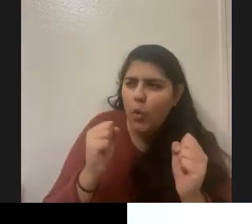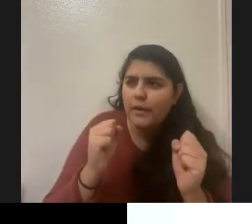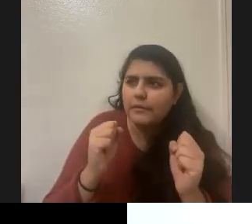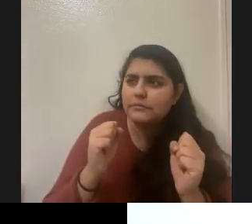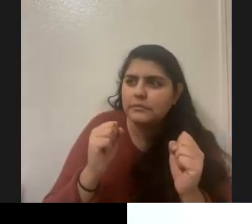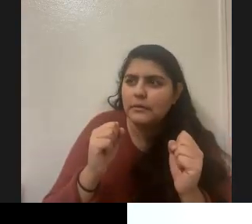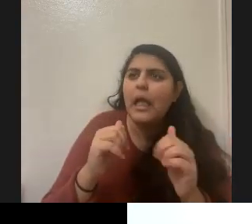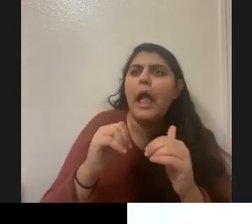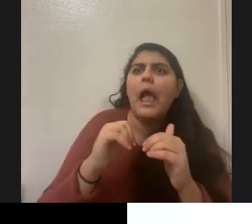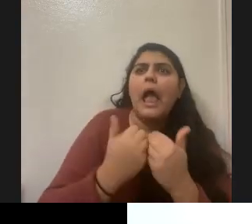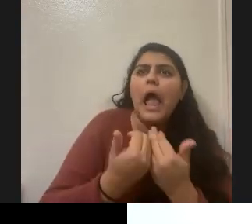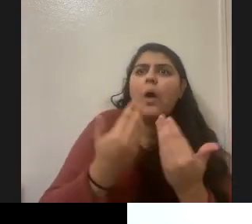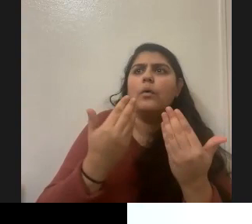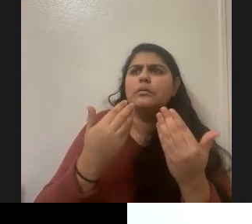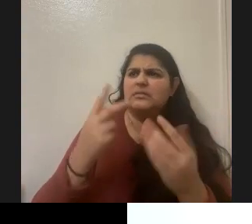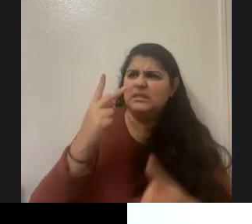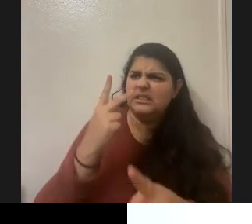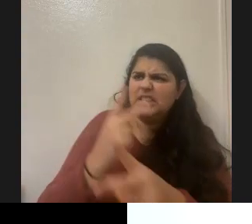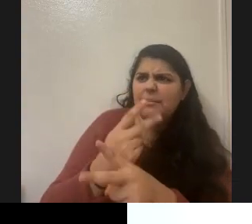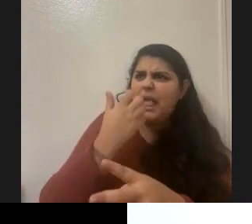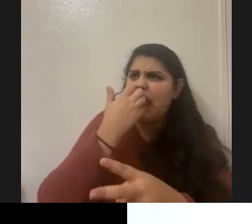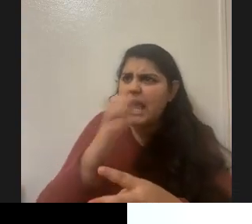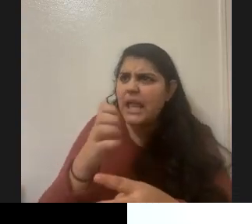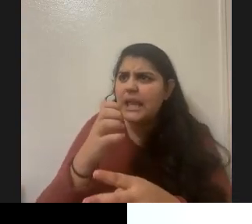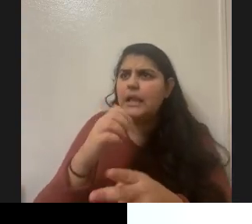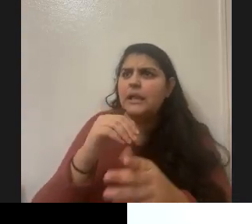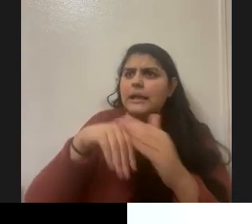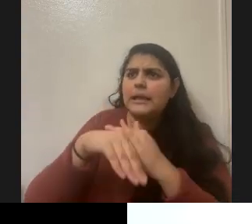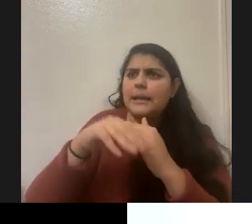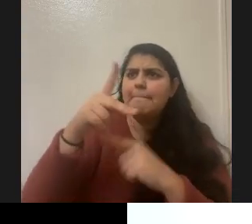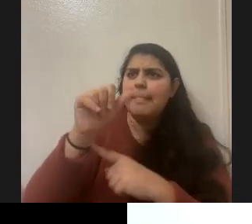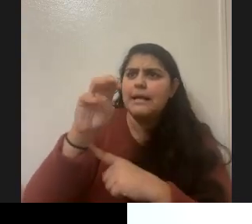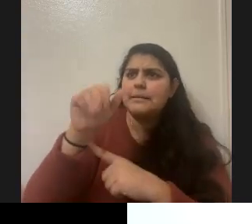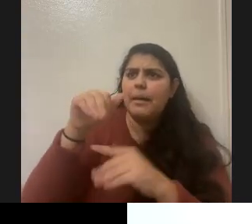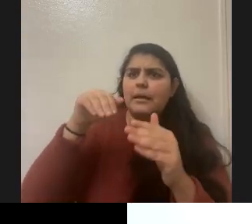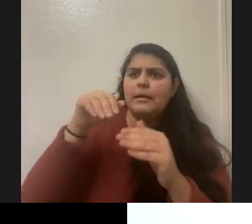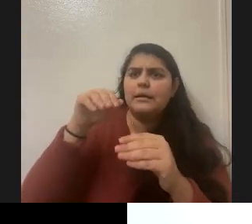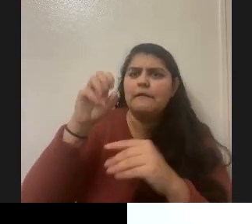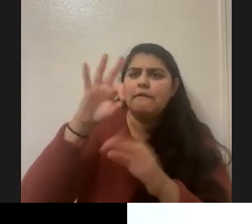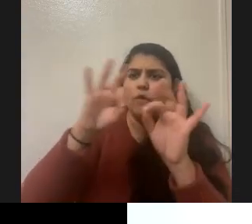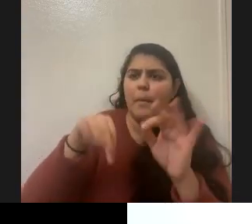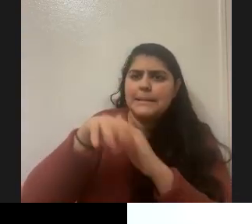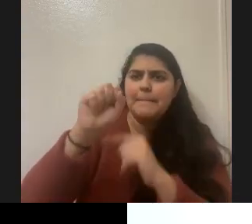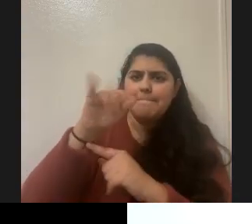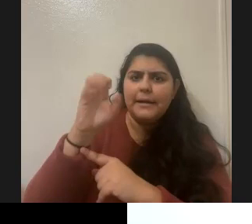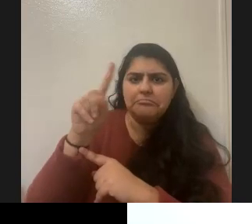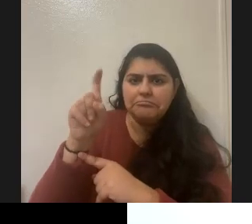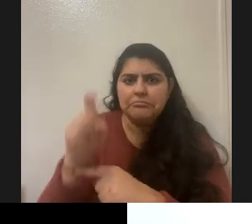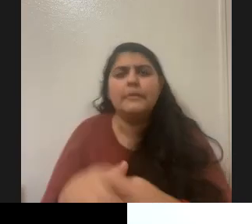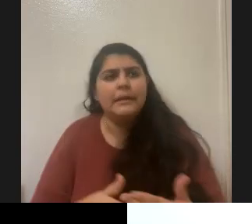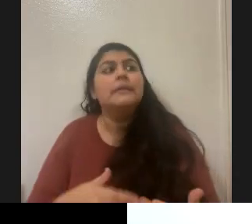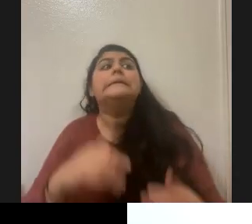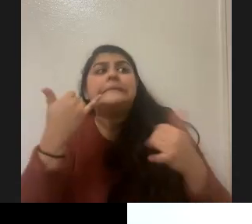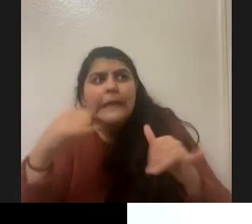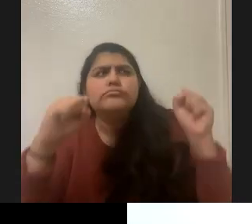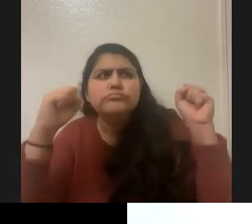things maintaining their heat in plasma form in space? Yeah, it's still also very cold, mostly